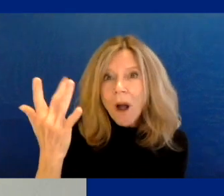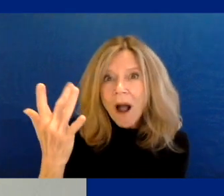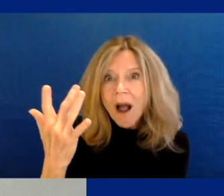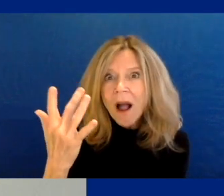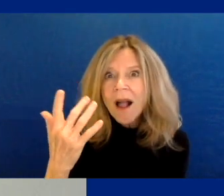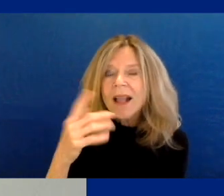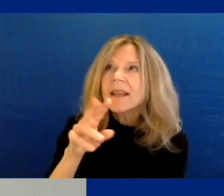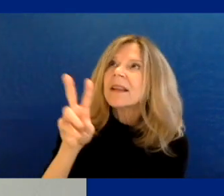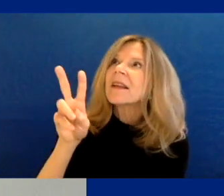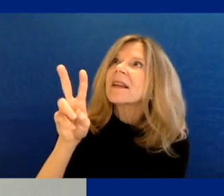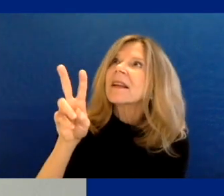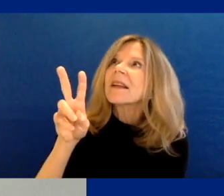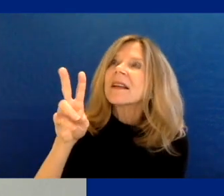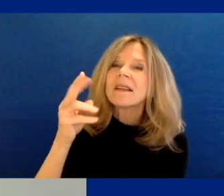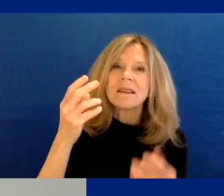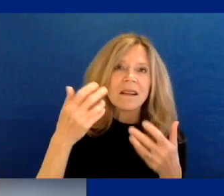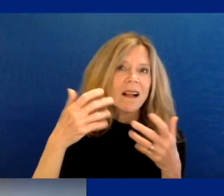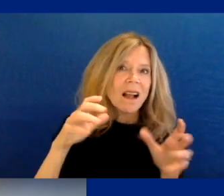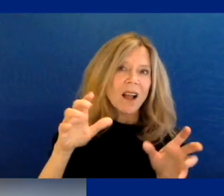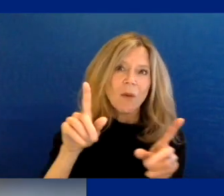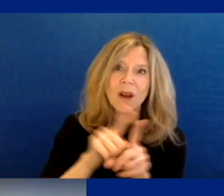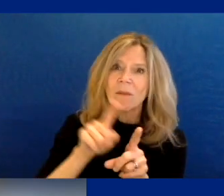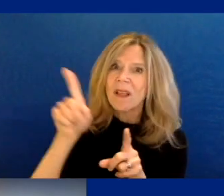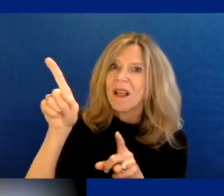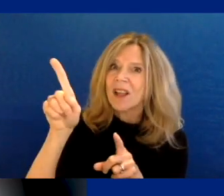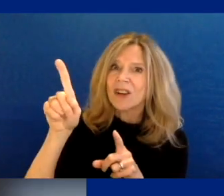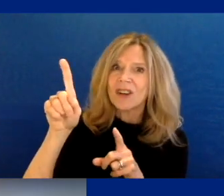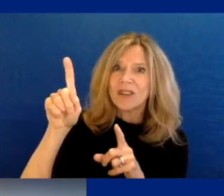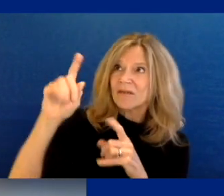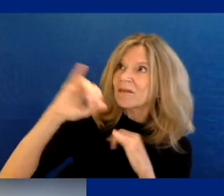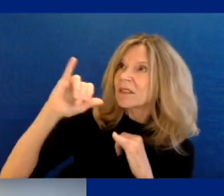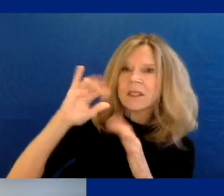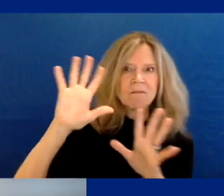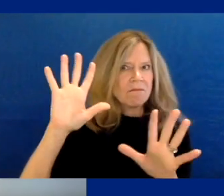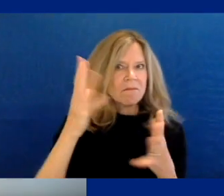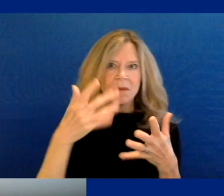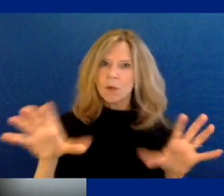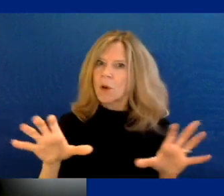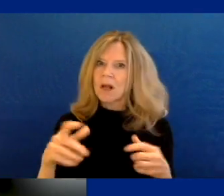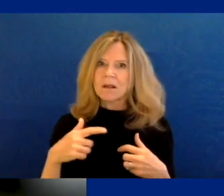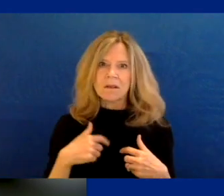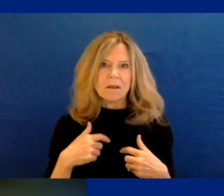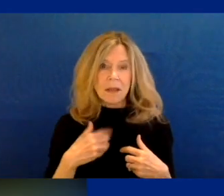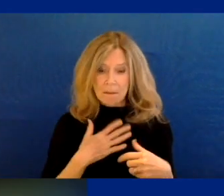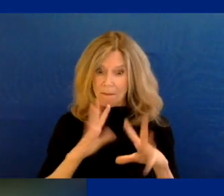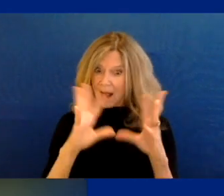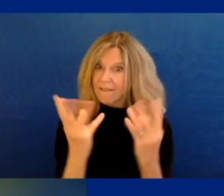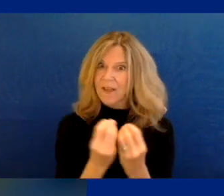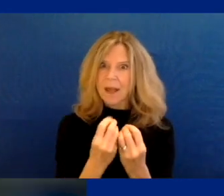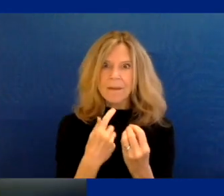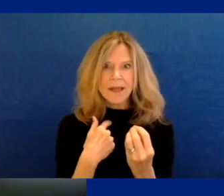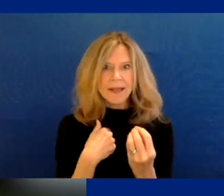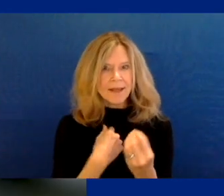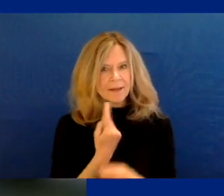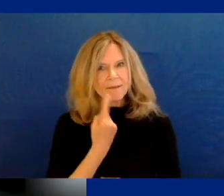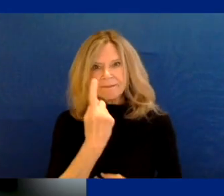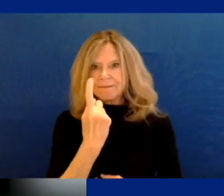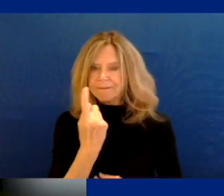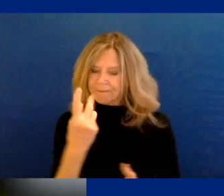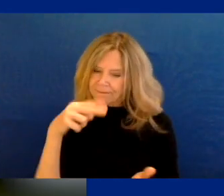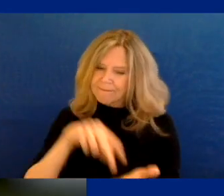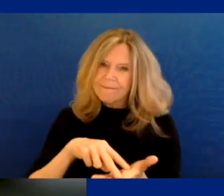actually, because I actually didn't want to be like her, and that's one of the reasons why I became somebody in my family